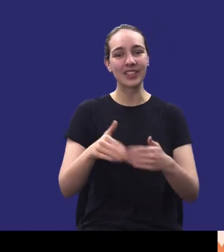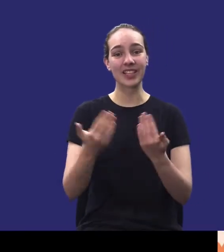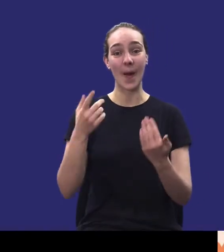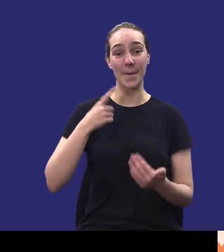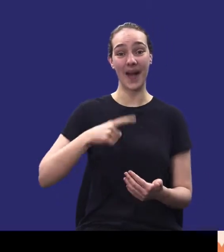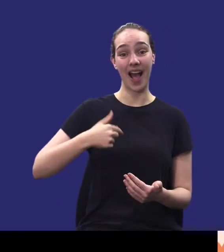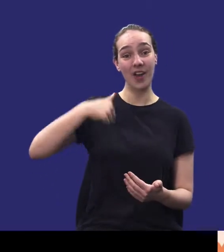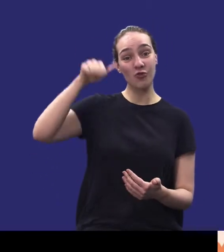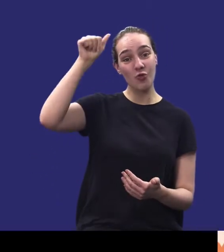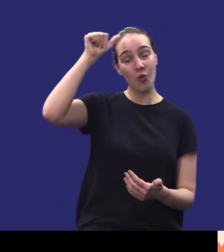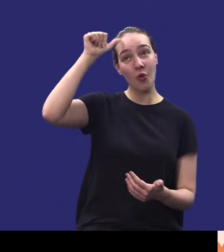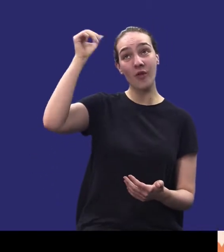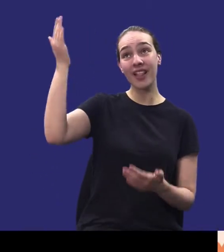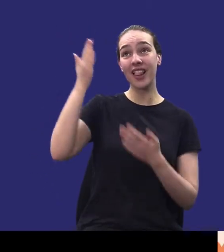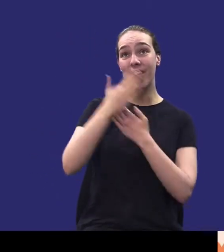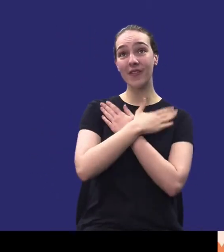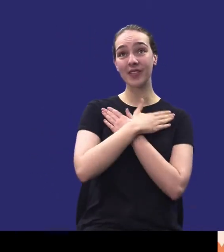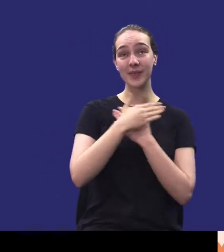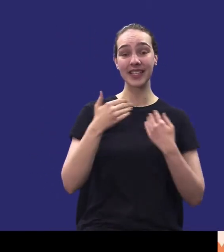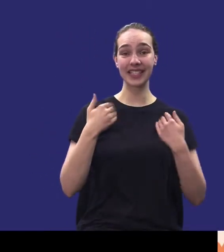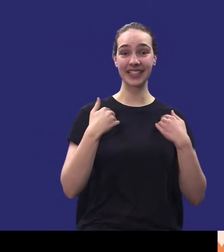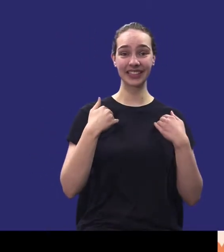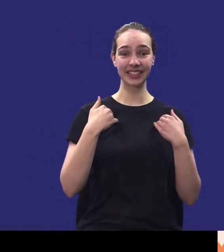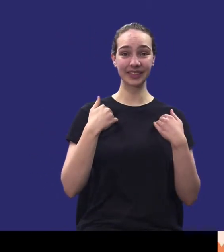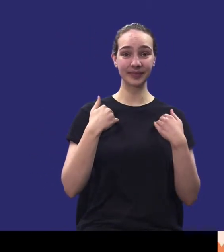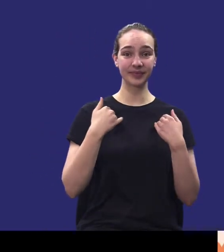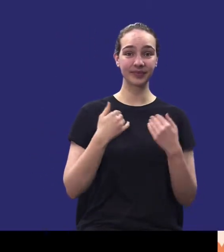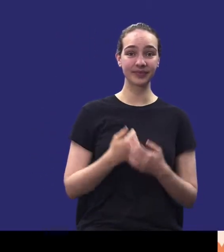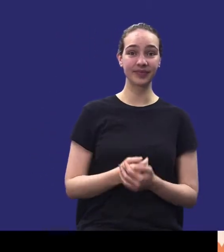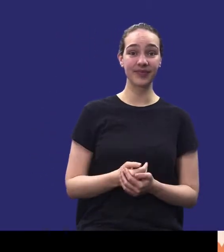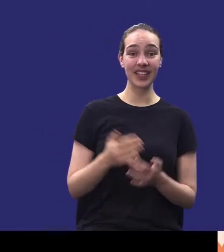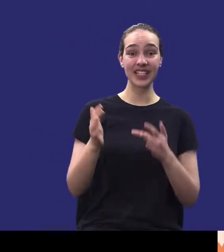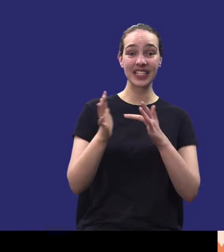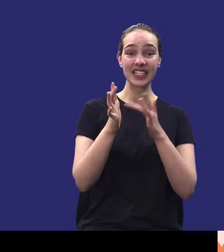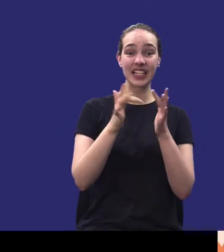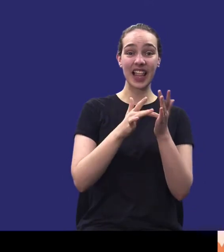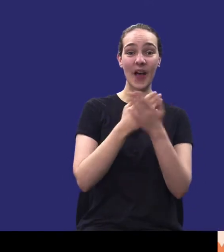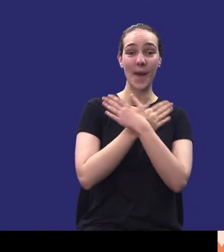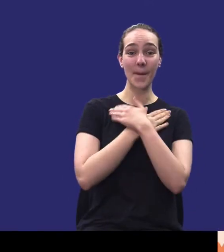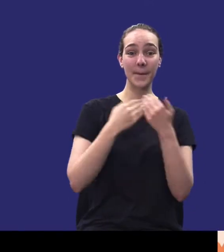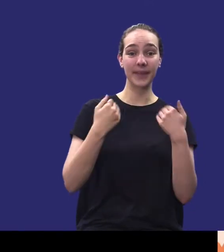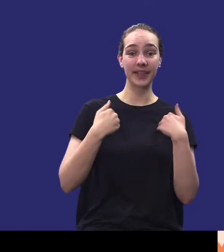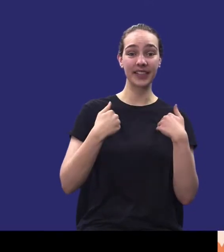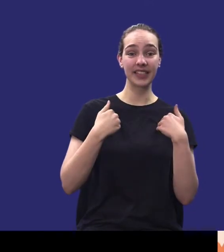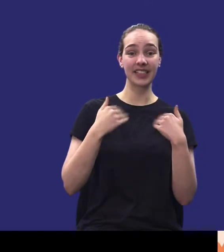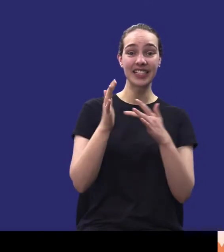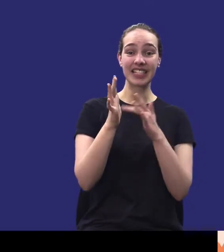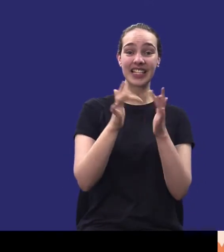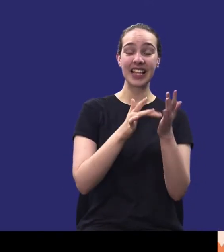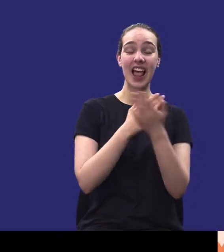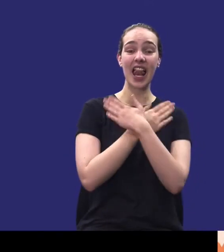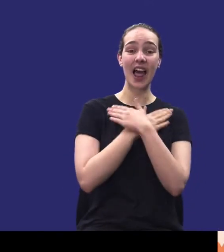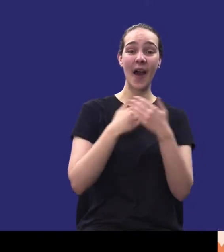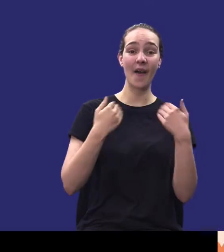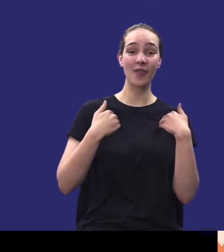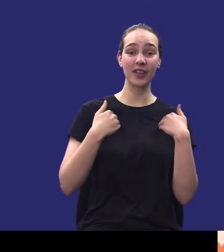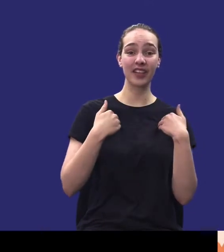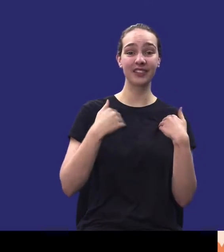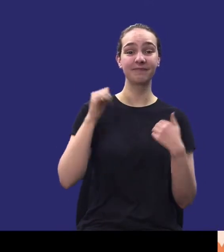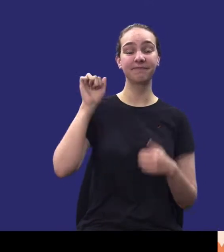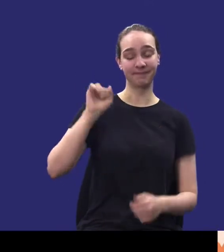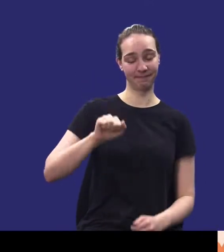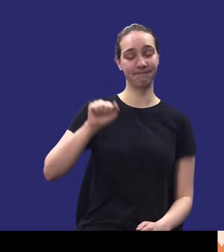day because I know he loves me. Jesus loves me. Jesus loves me.